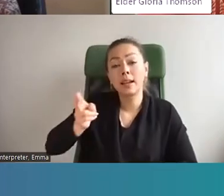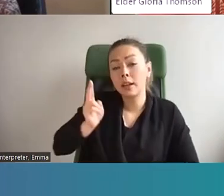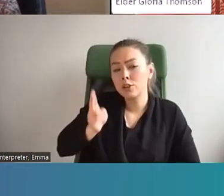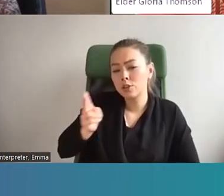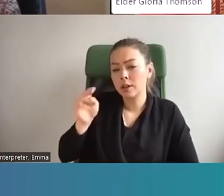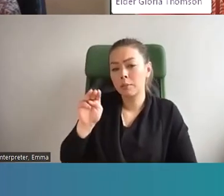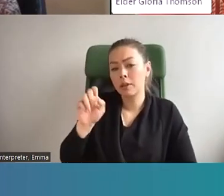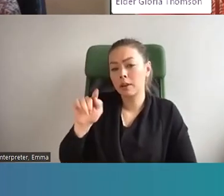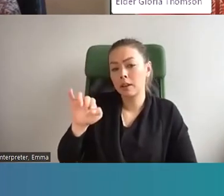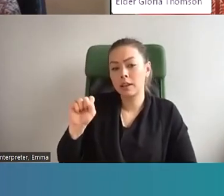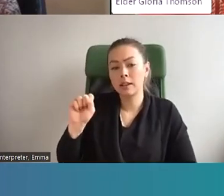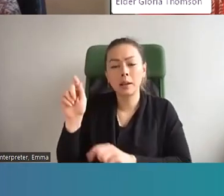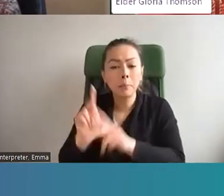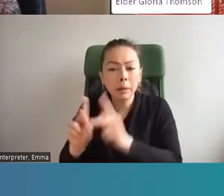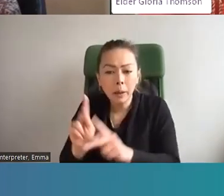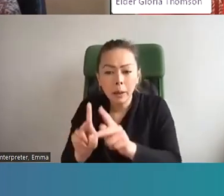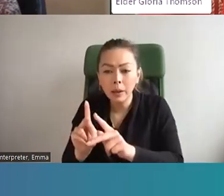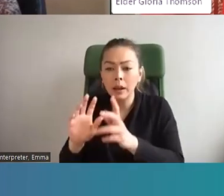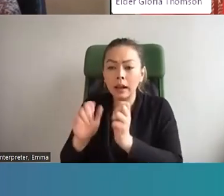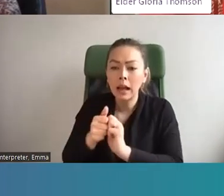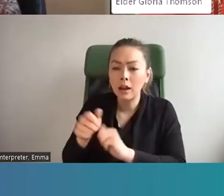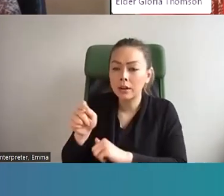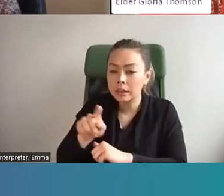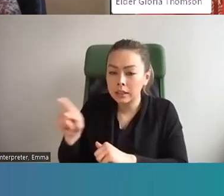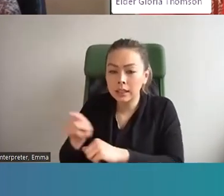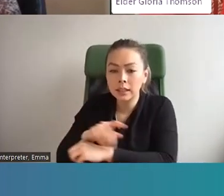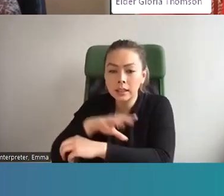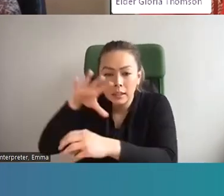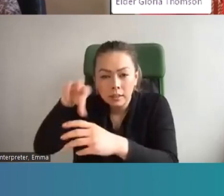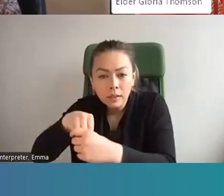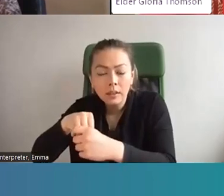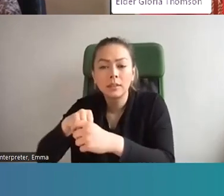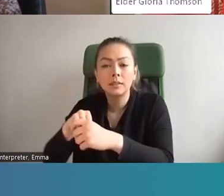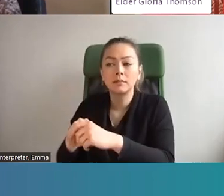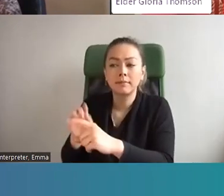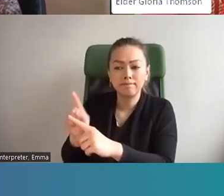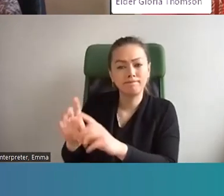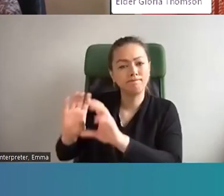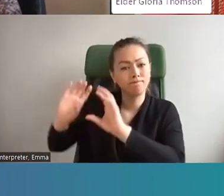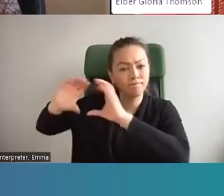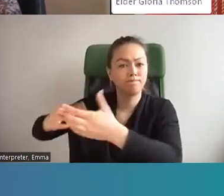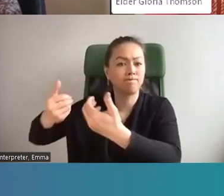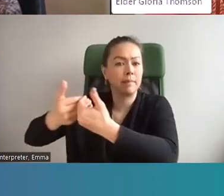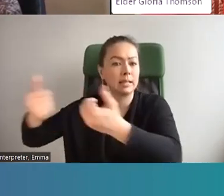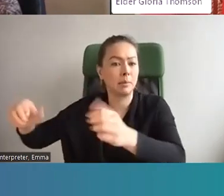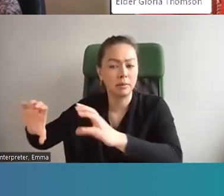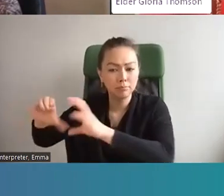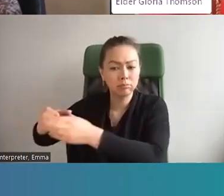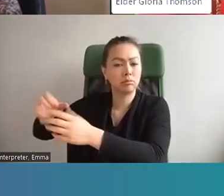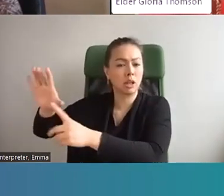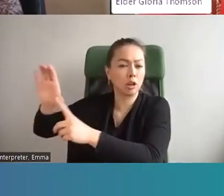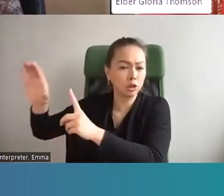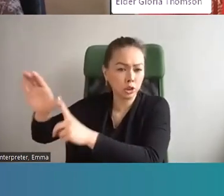to evolve as a distinct culture. So that's pretty